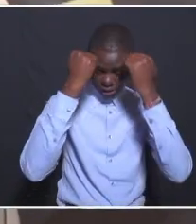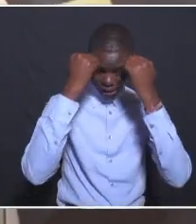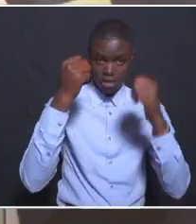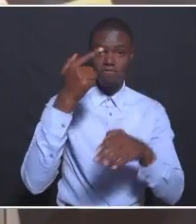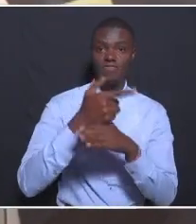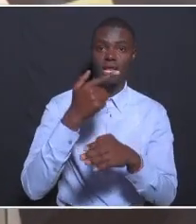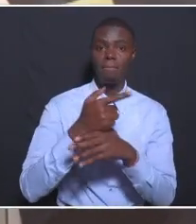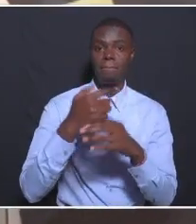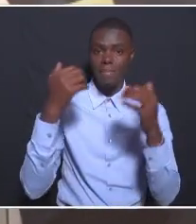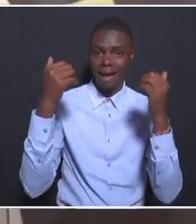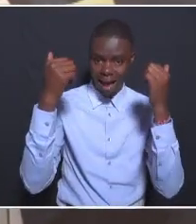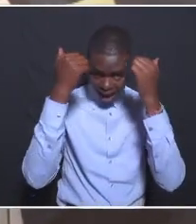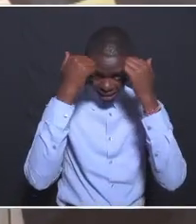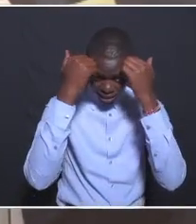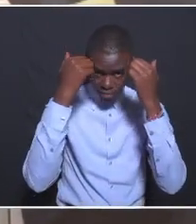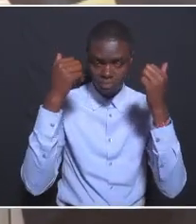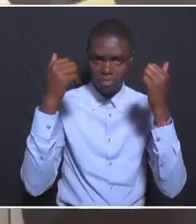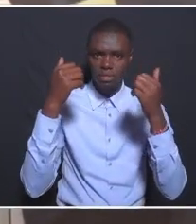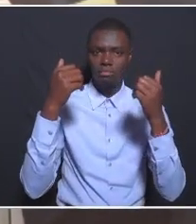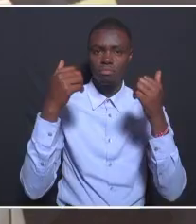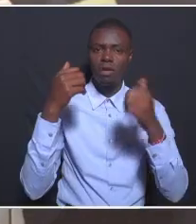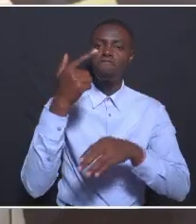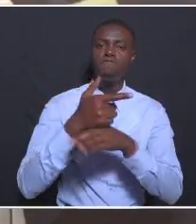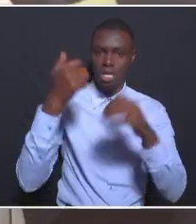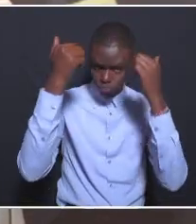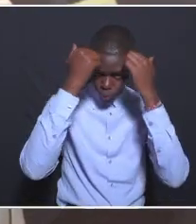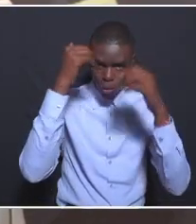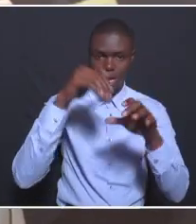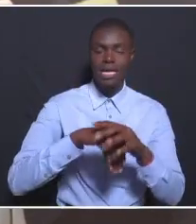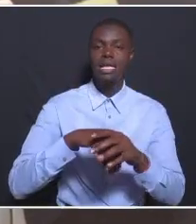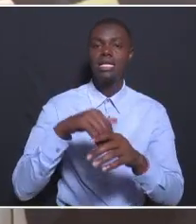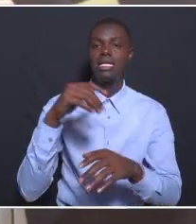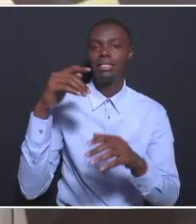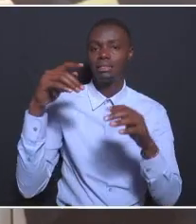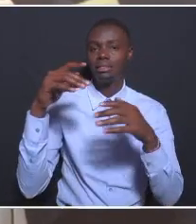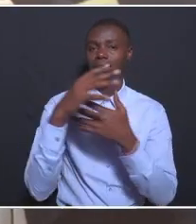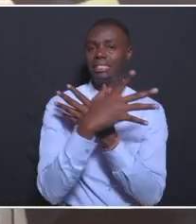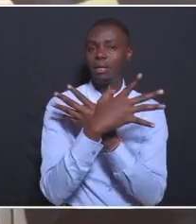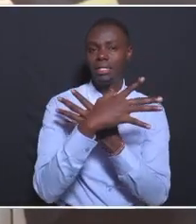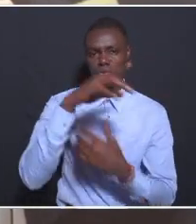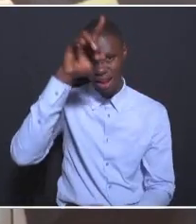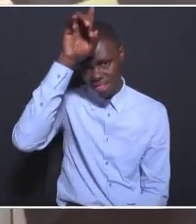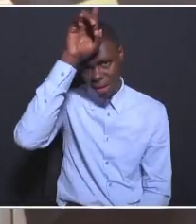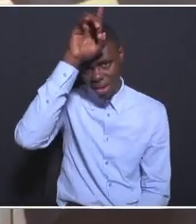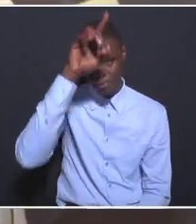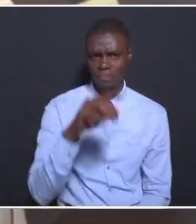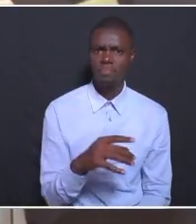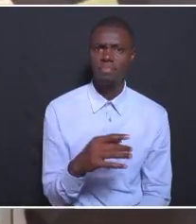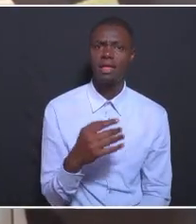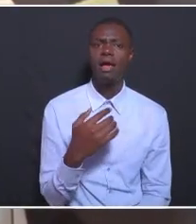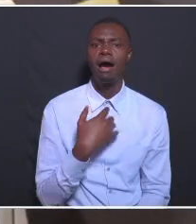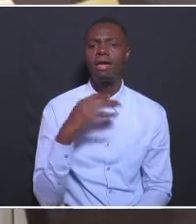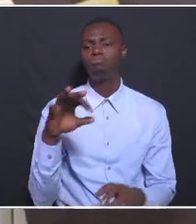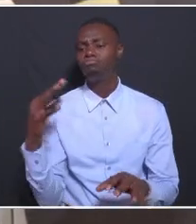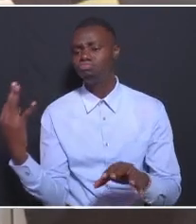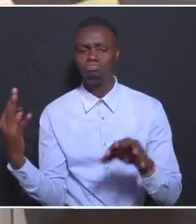is a film school in Germany. And let me say, I have also explored